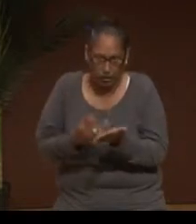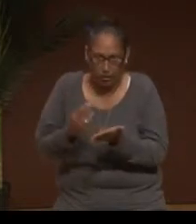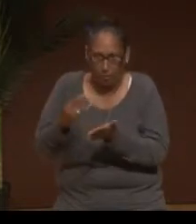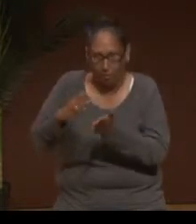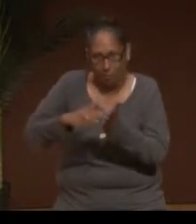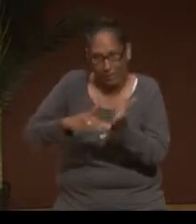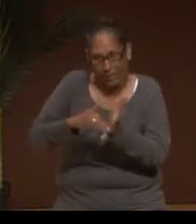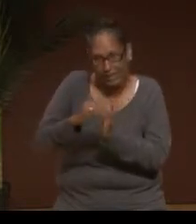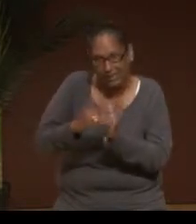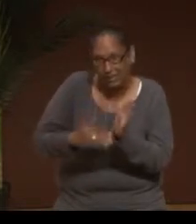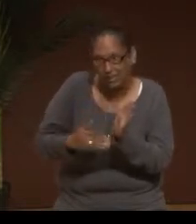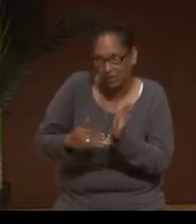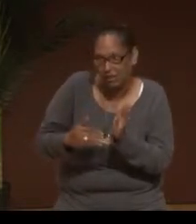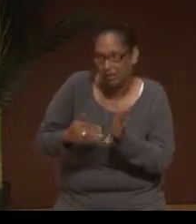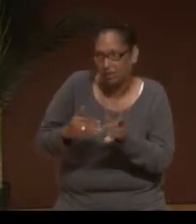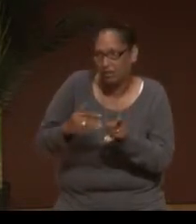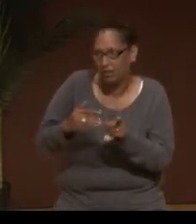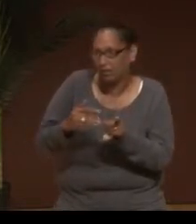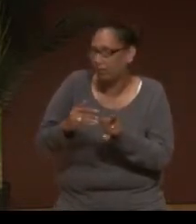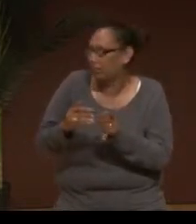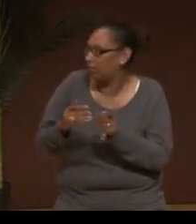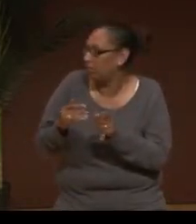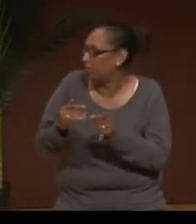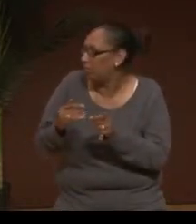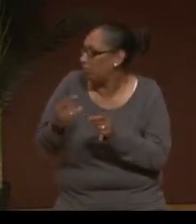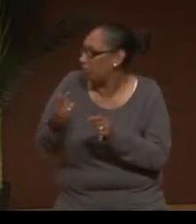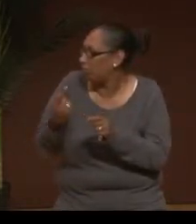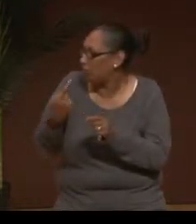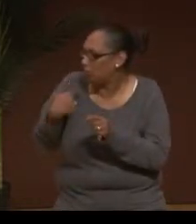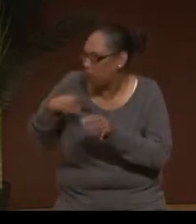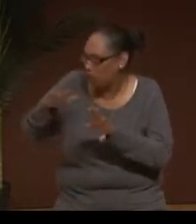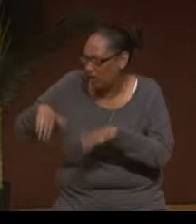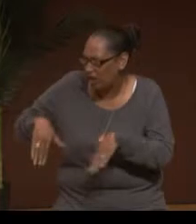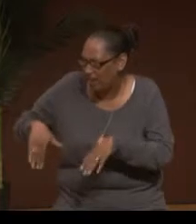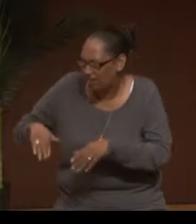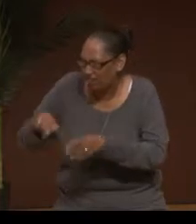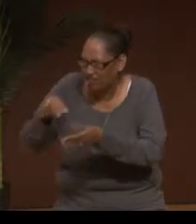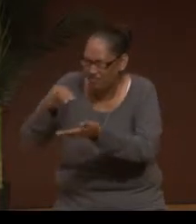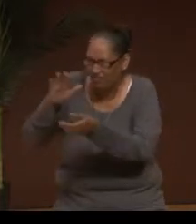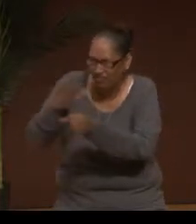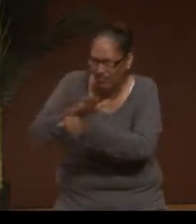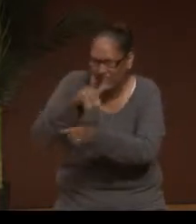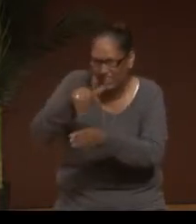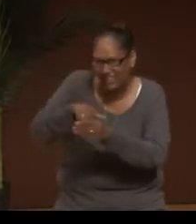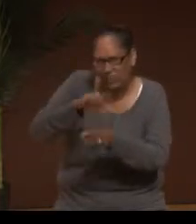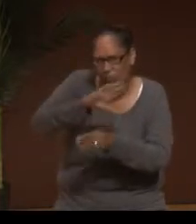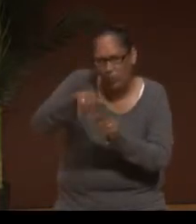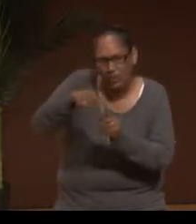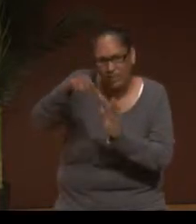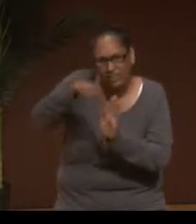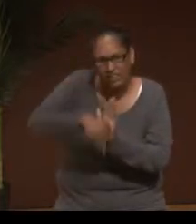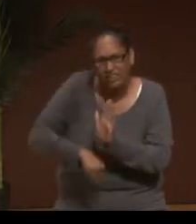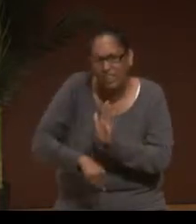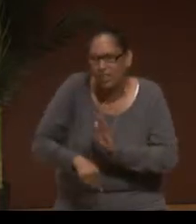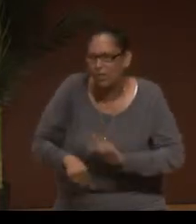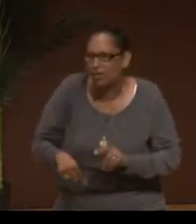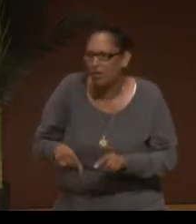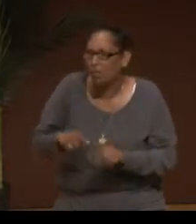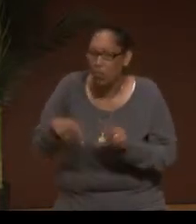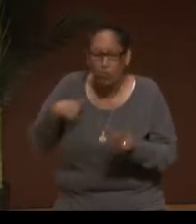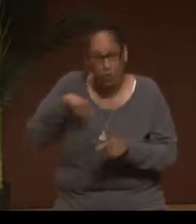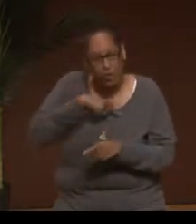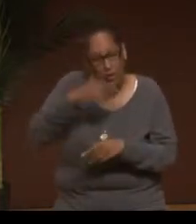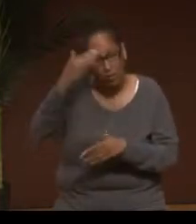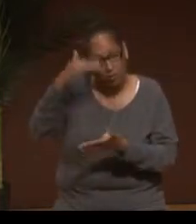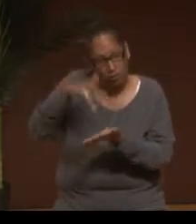diversity with really broad brushstrokes, but we have yet to fill in any of the details. We know from studies